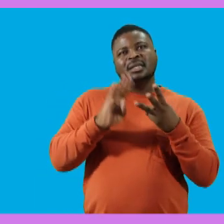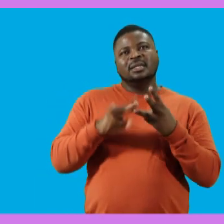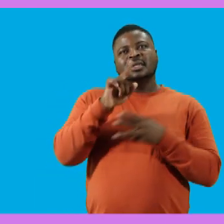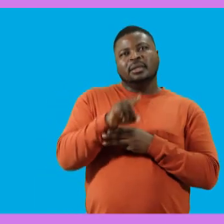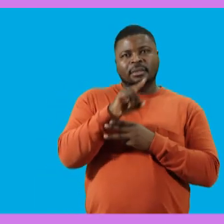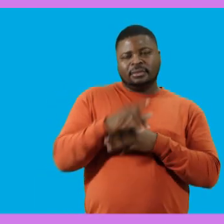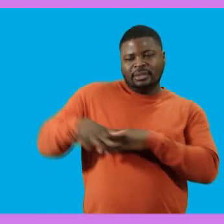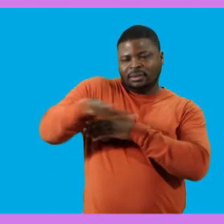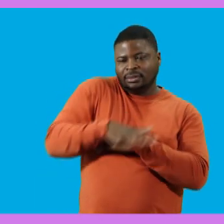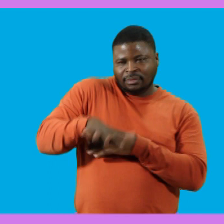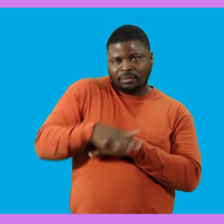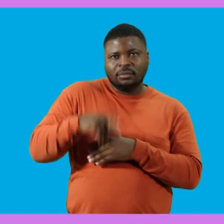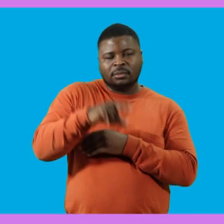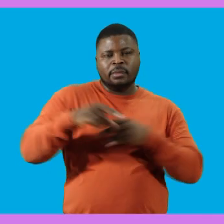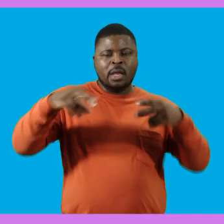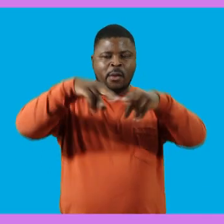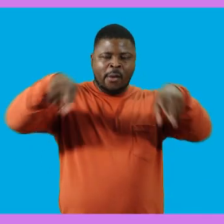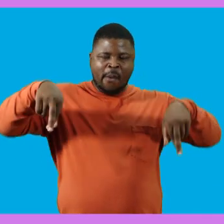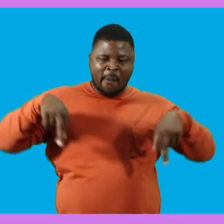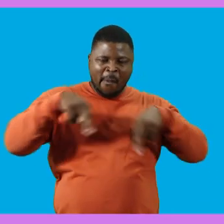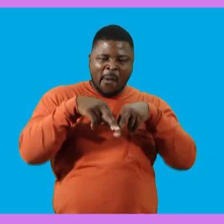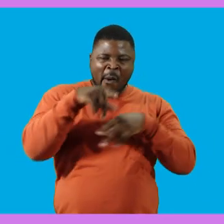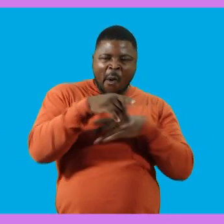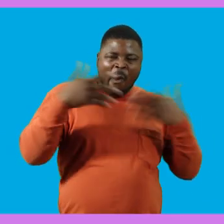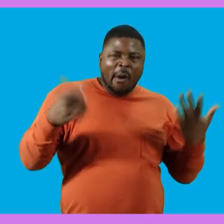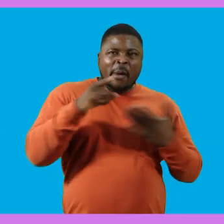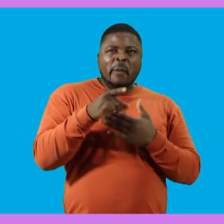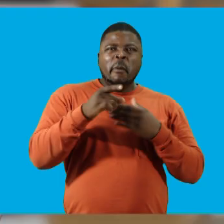surface area, the total area of the outside surface of a